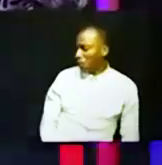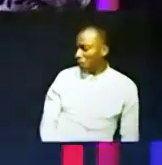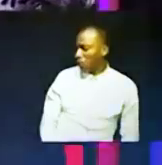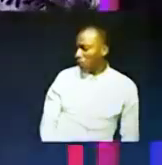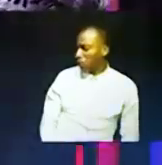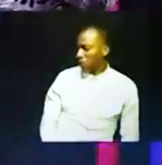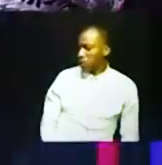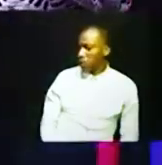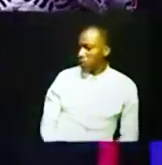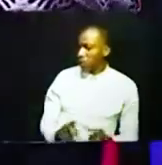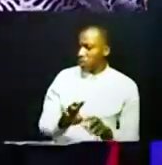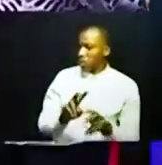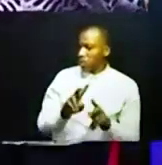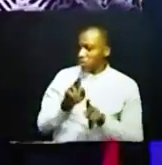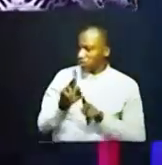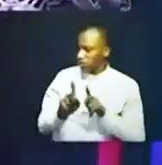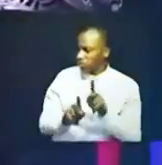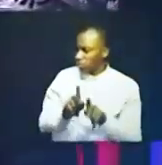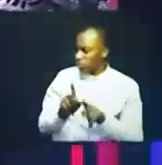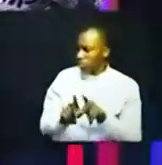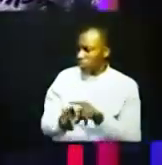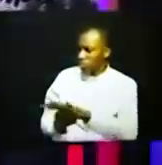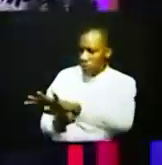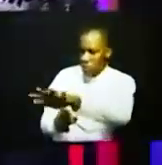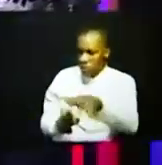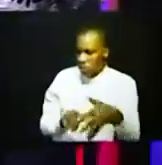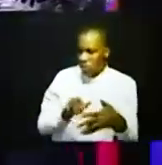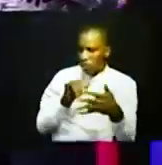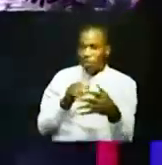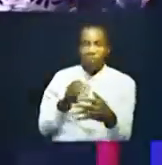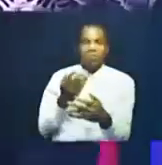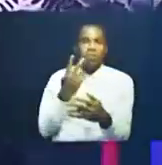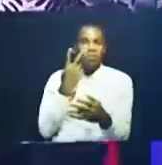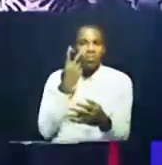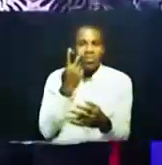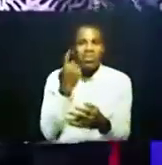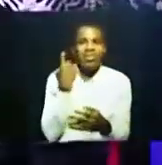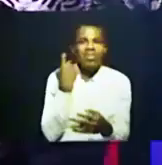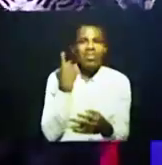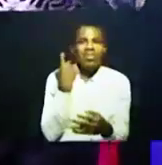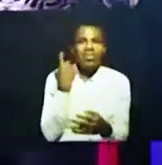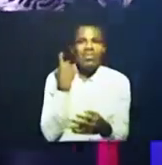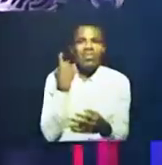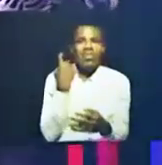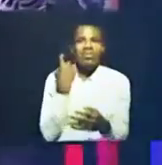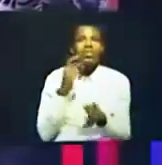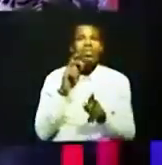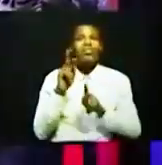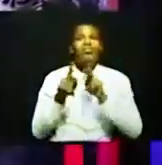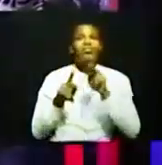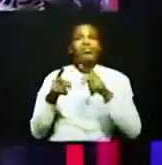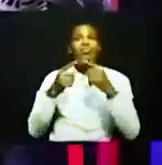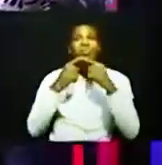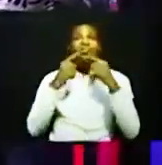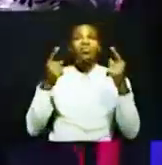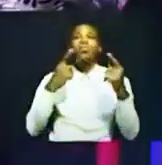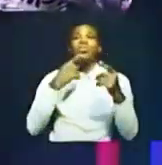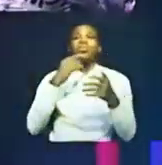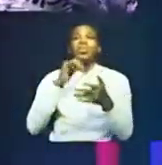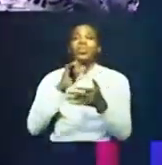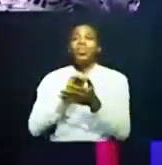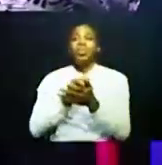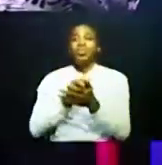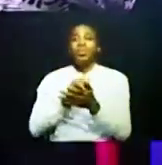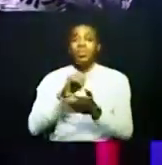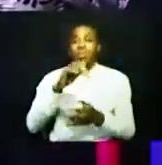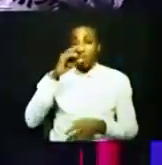You can see all the discussion that went on when recently it was alleged that somebody lost